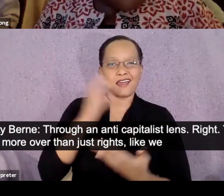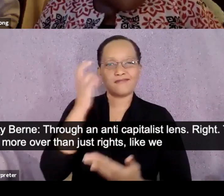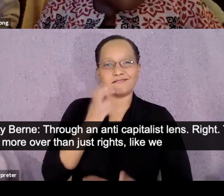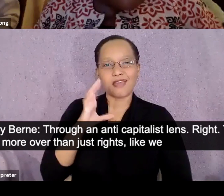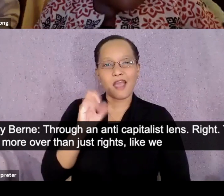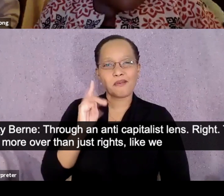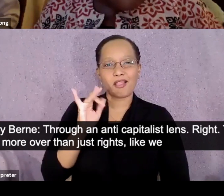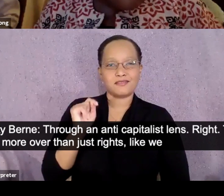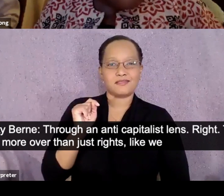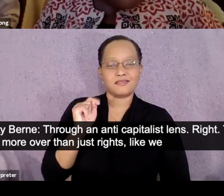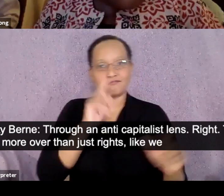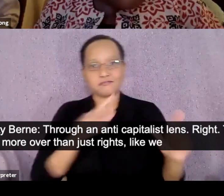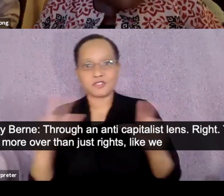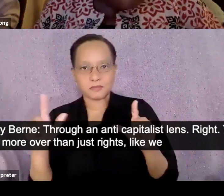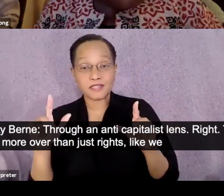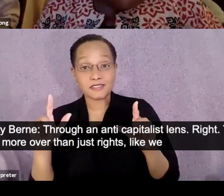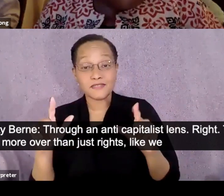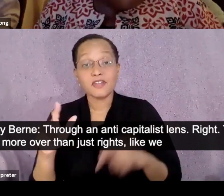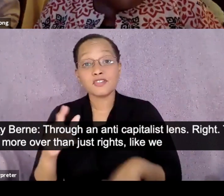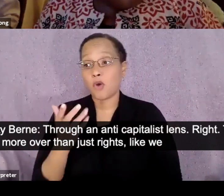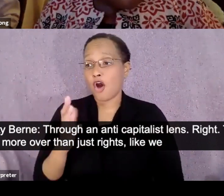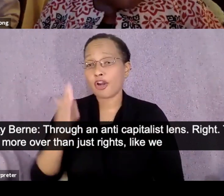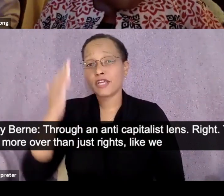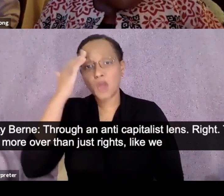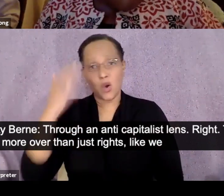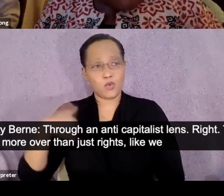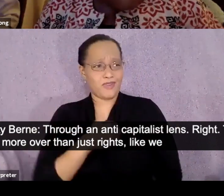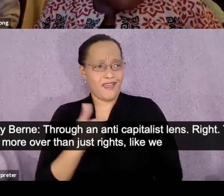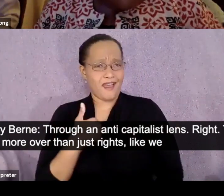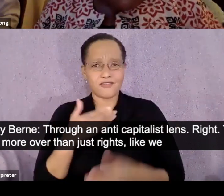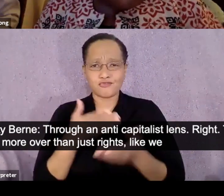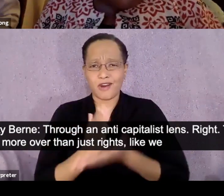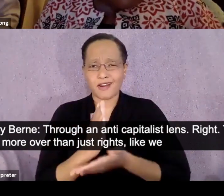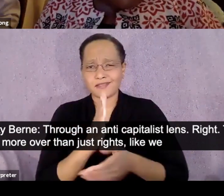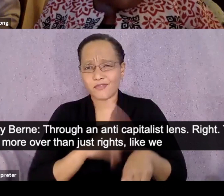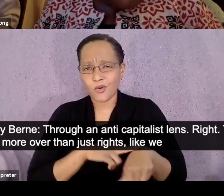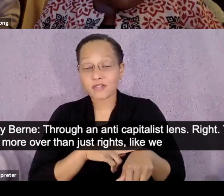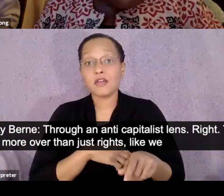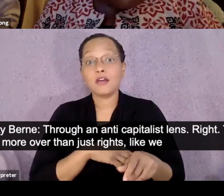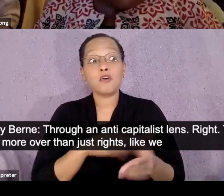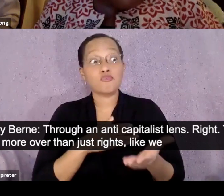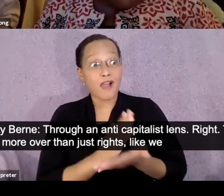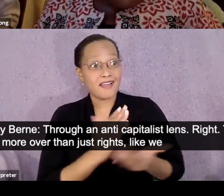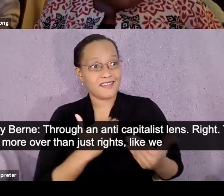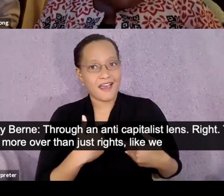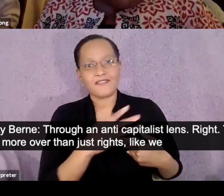the already late assumption that yes, we have rights, and moreover than just rights, like